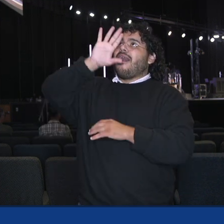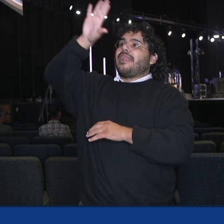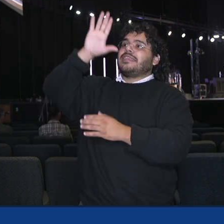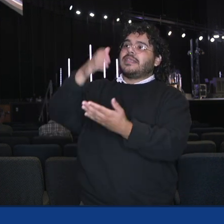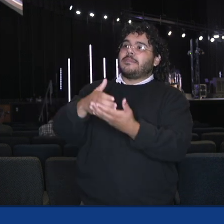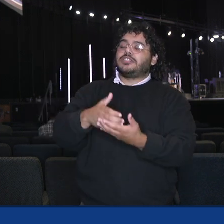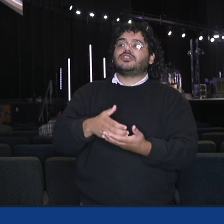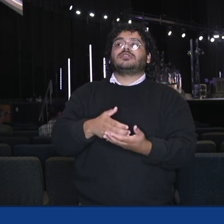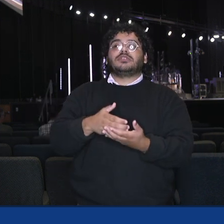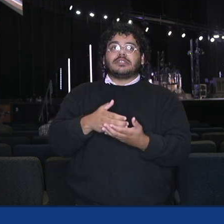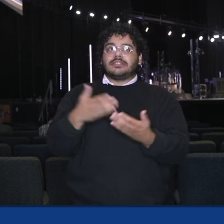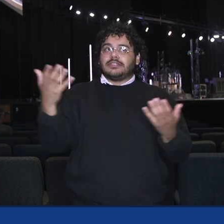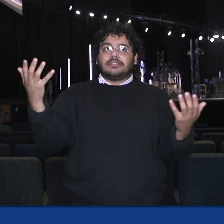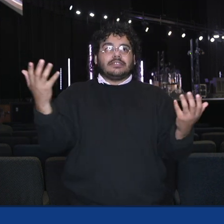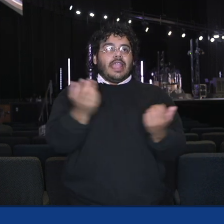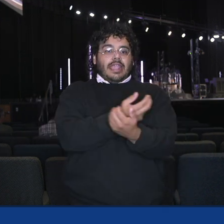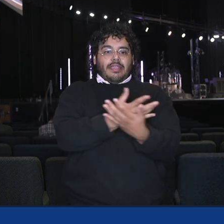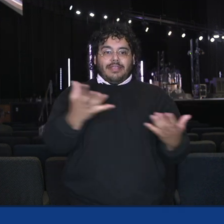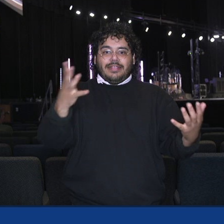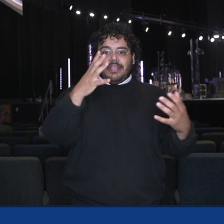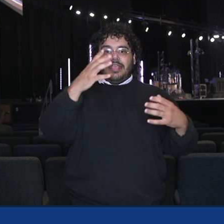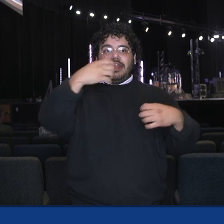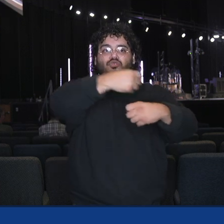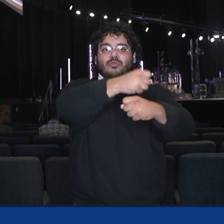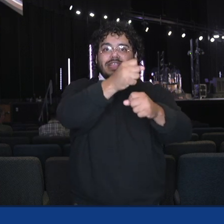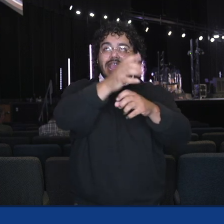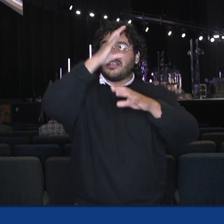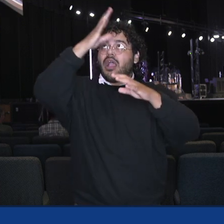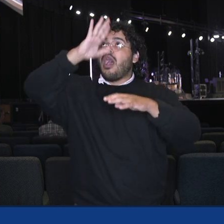All of creation has been interrupted by sin.